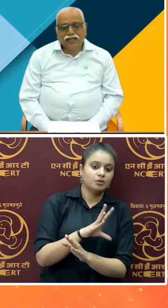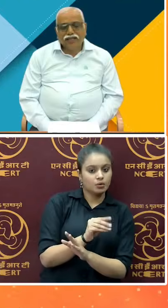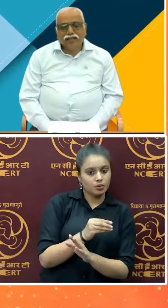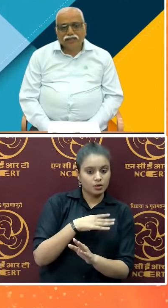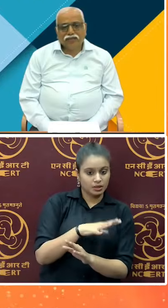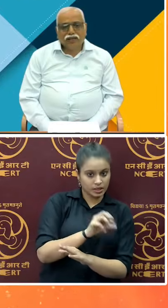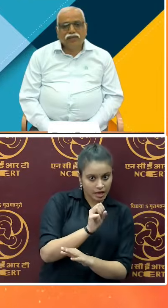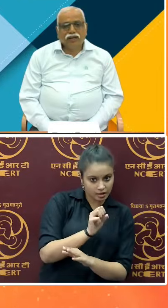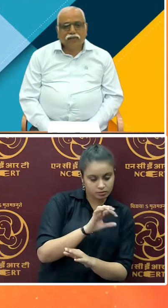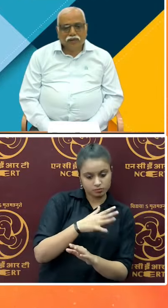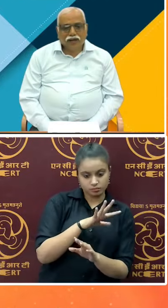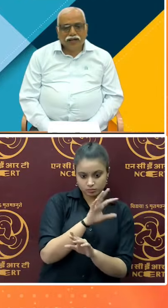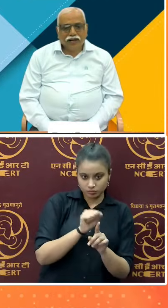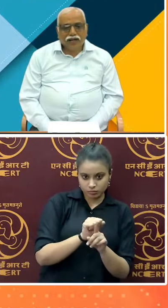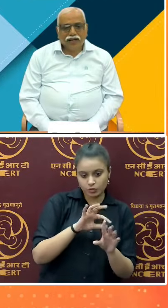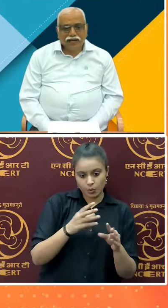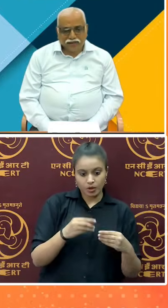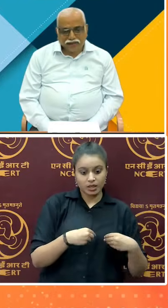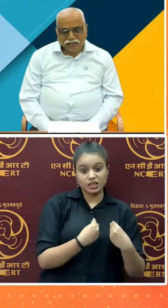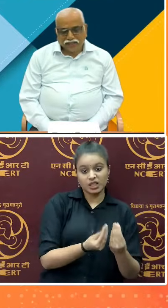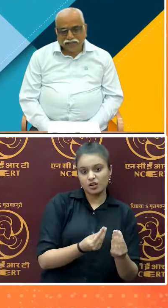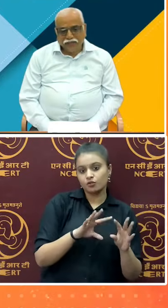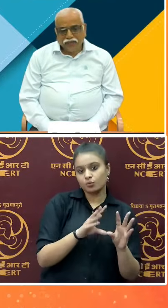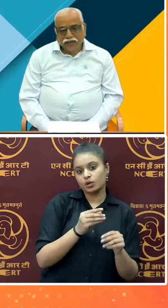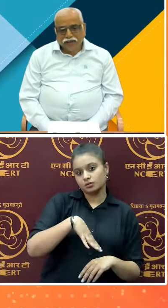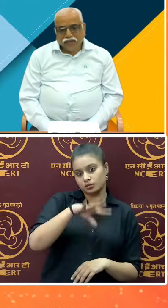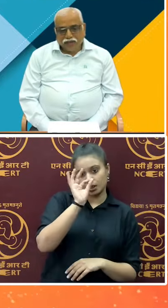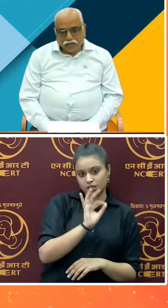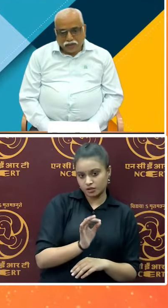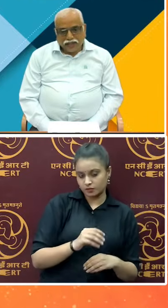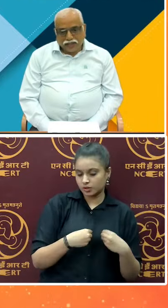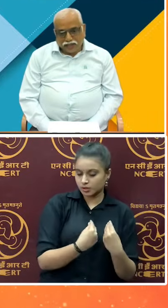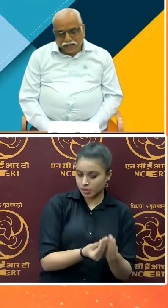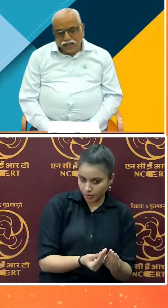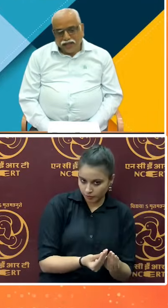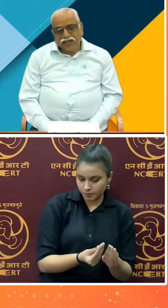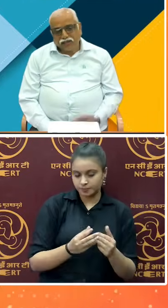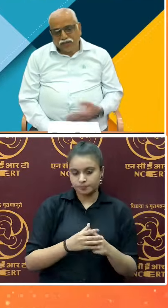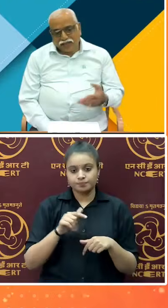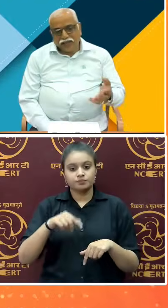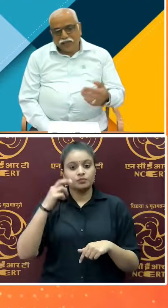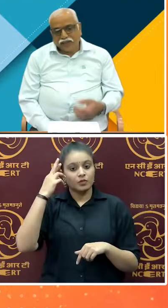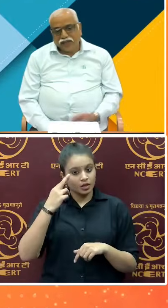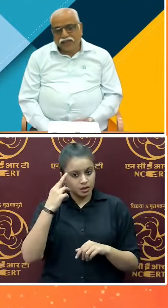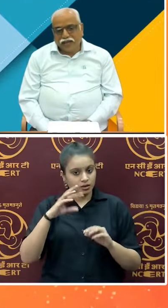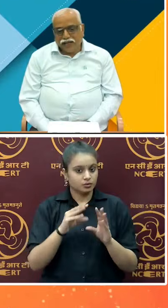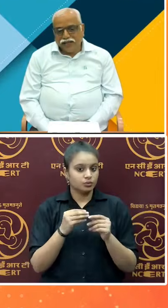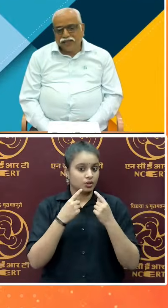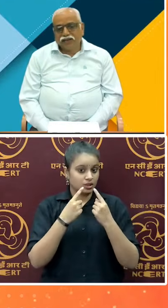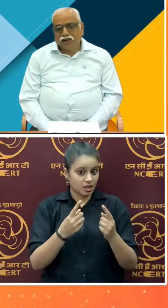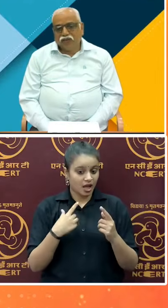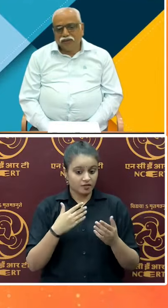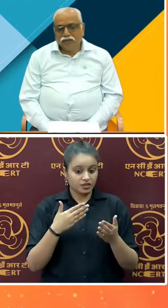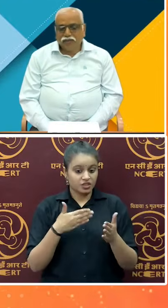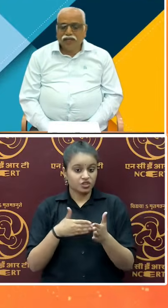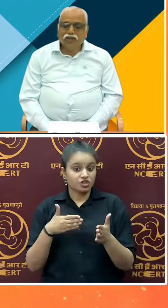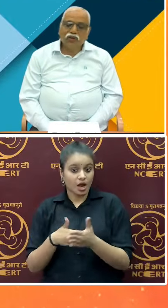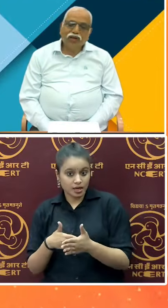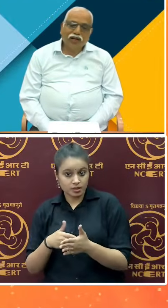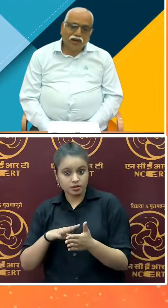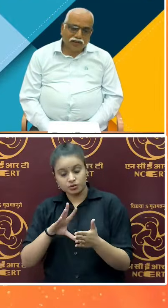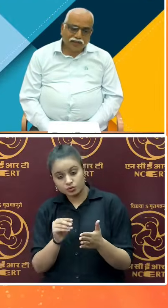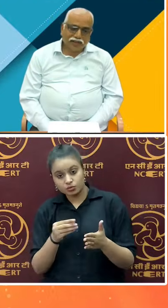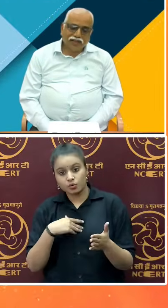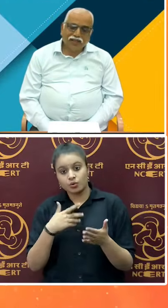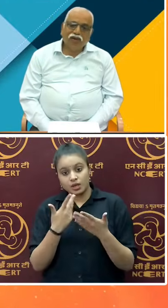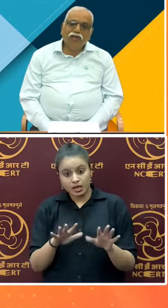their signs and symptoms and provide early interventions. That is the reason we say it challenges often begins